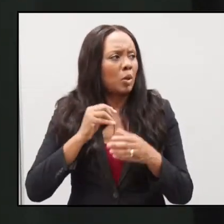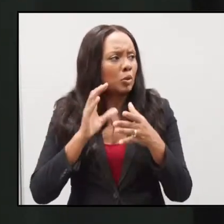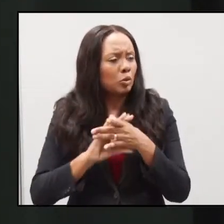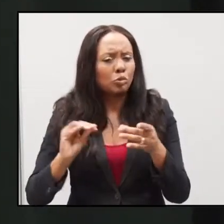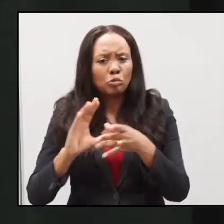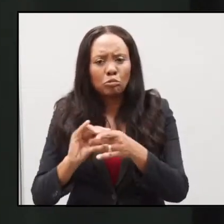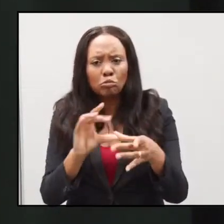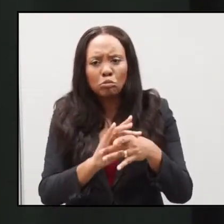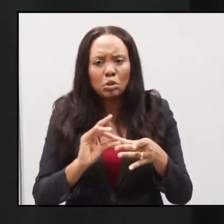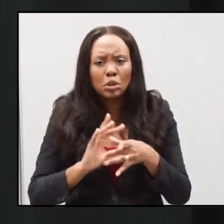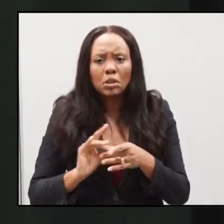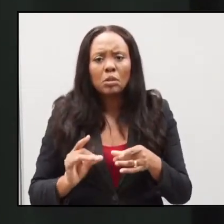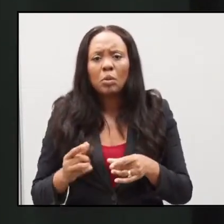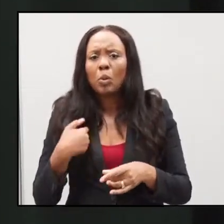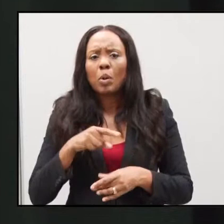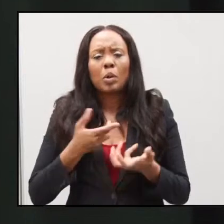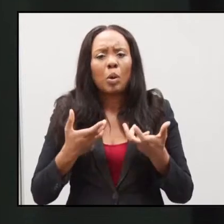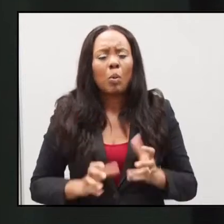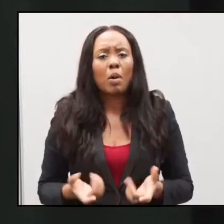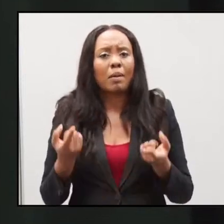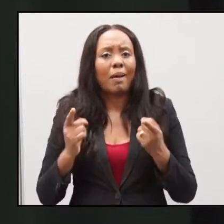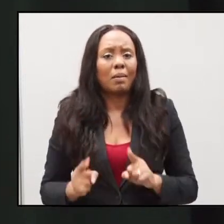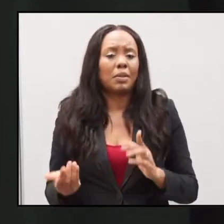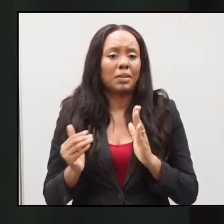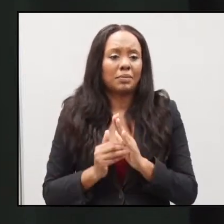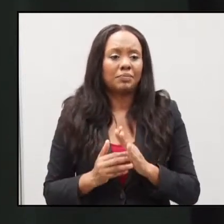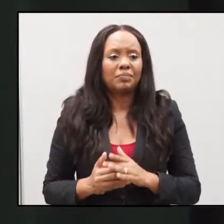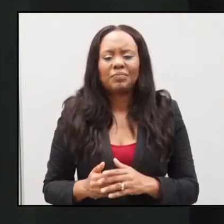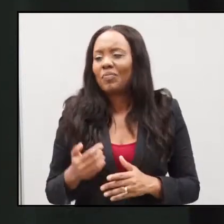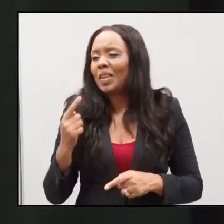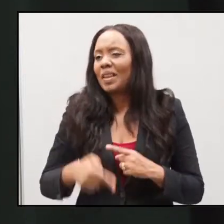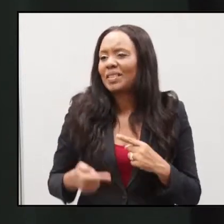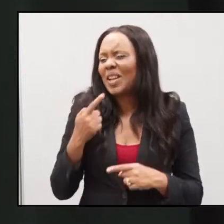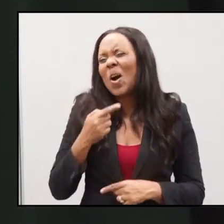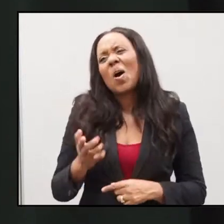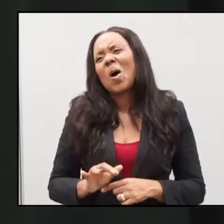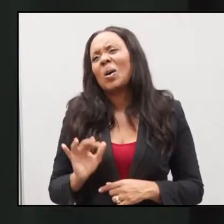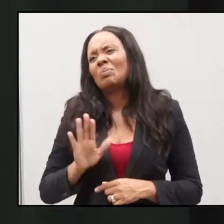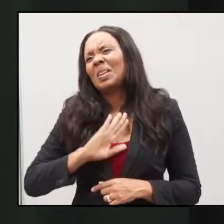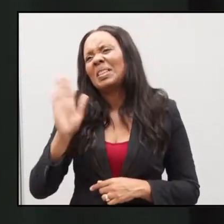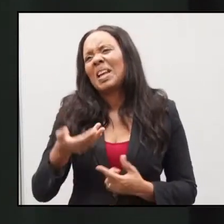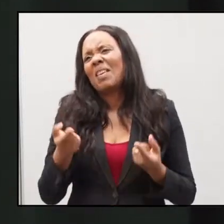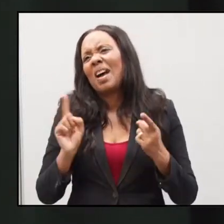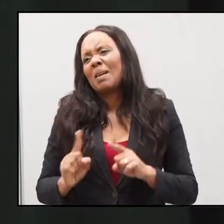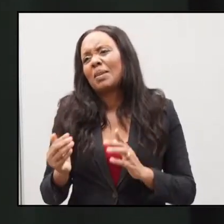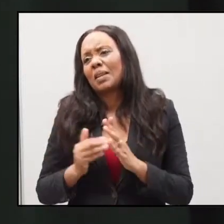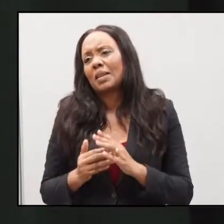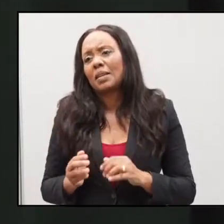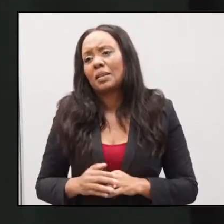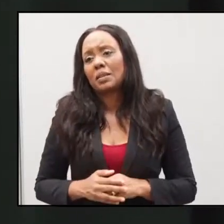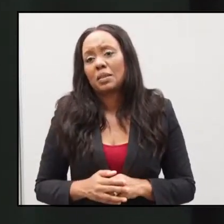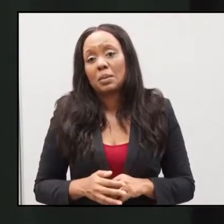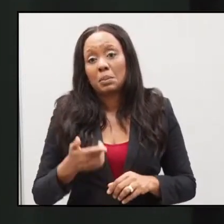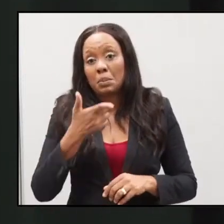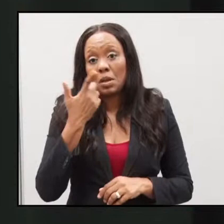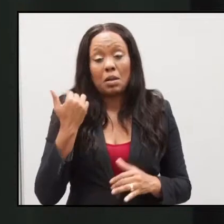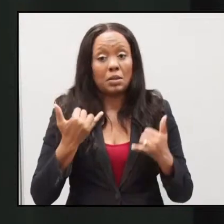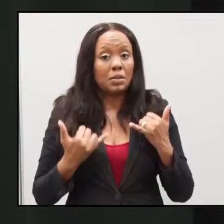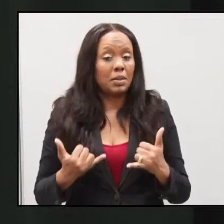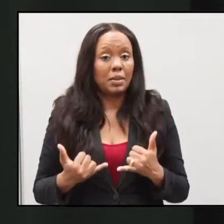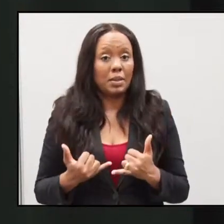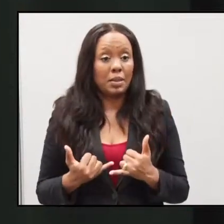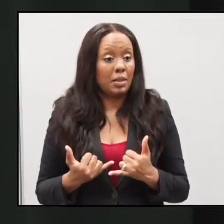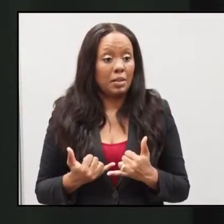again. And let us not say that things don't happen again, because today looks a lot like 100 years ago,